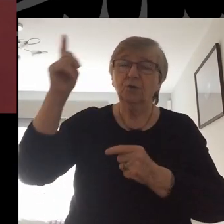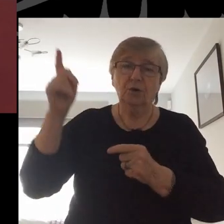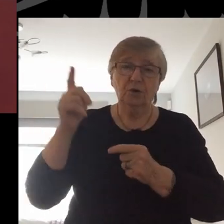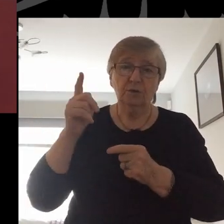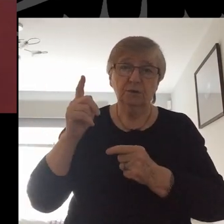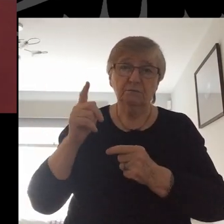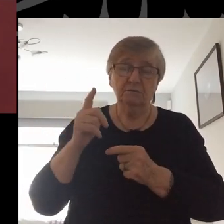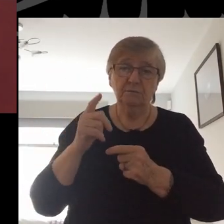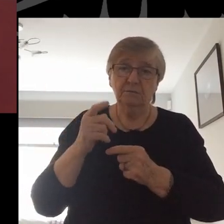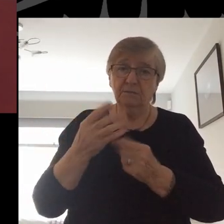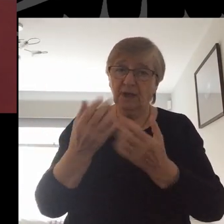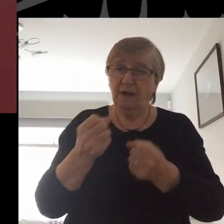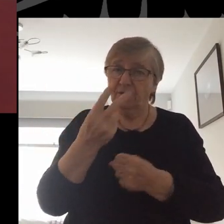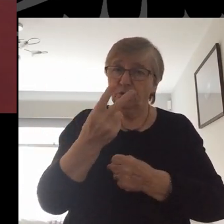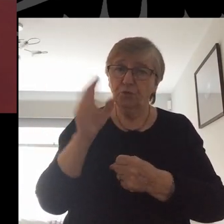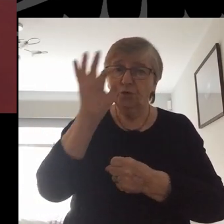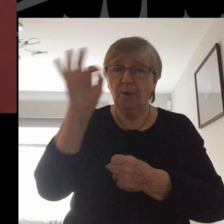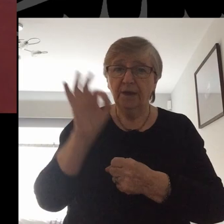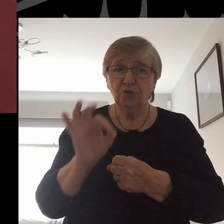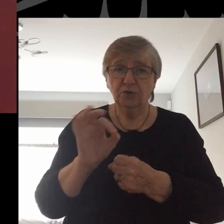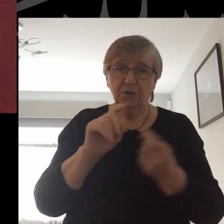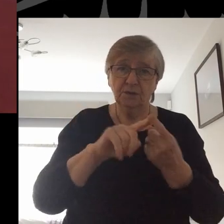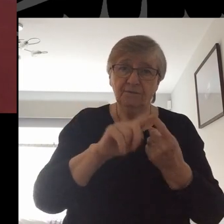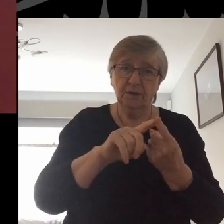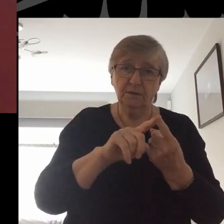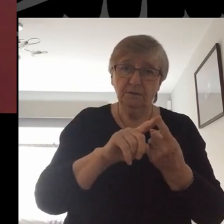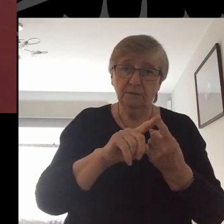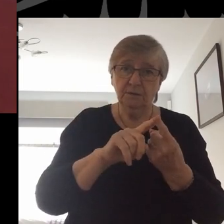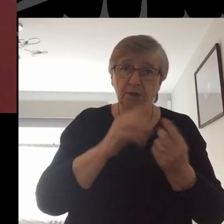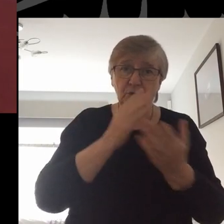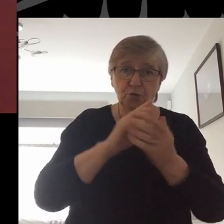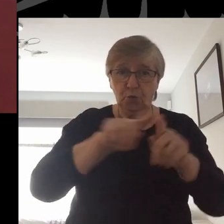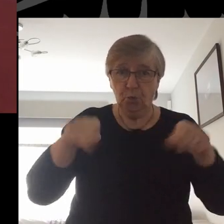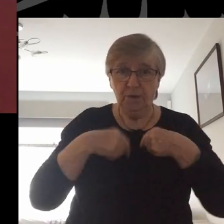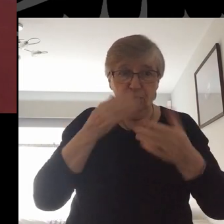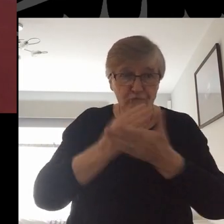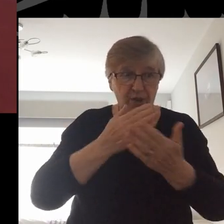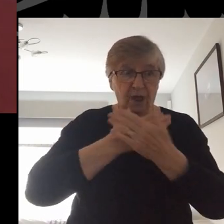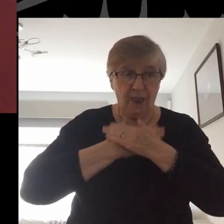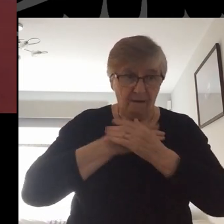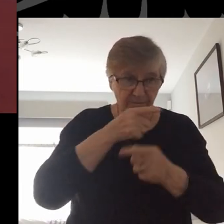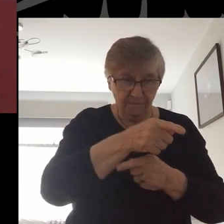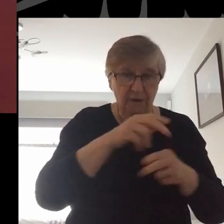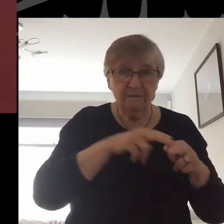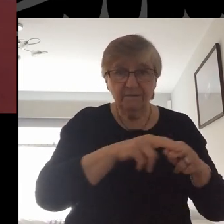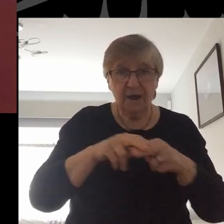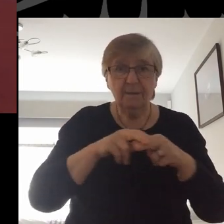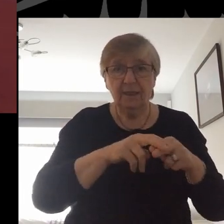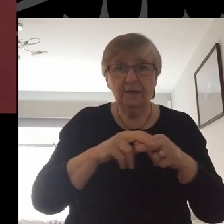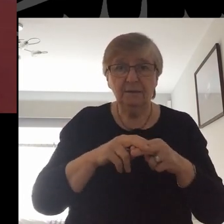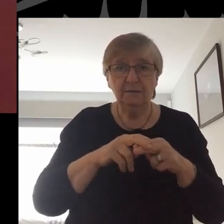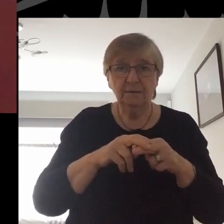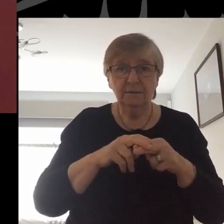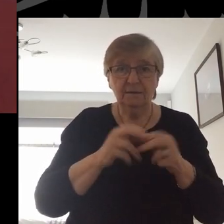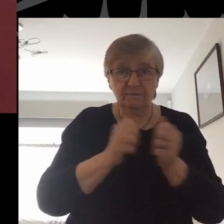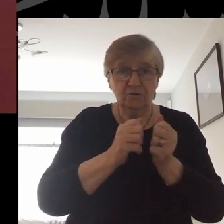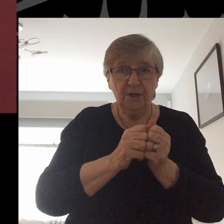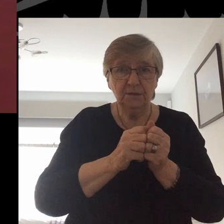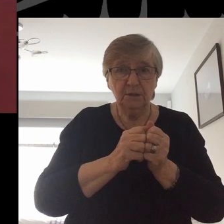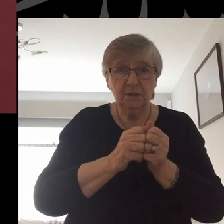raises one of two questions. One, do we really love them? Because if we love our family and friends, we will